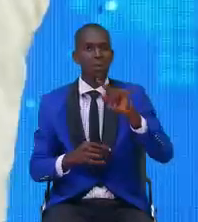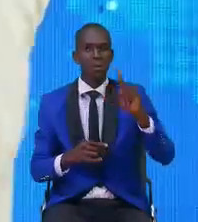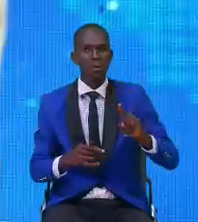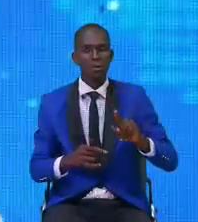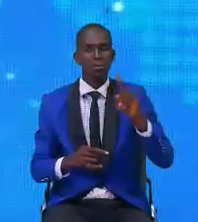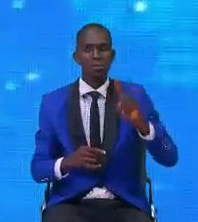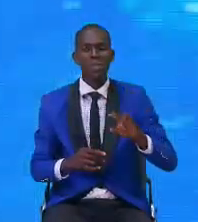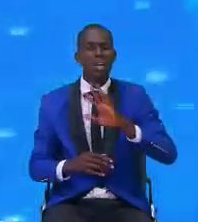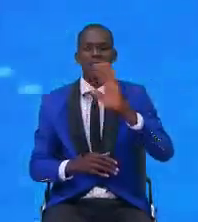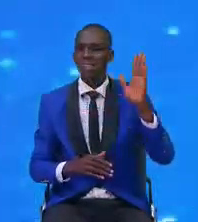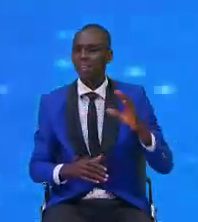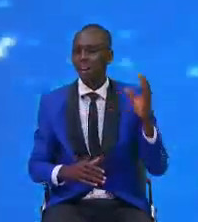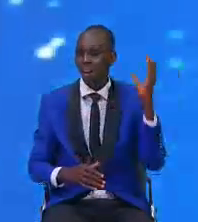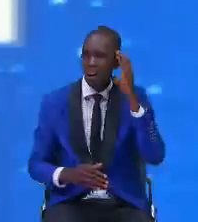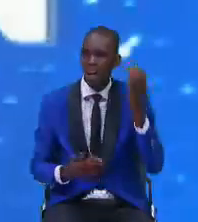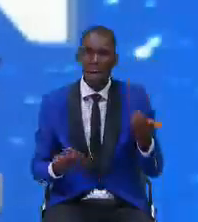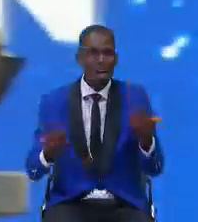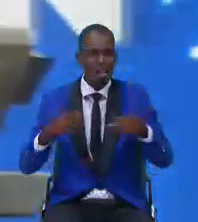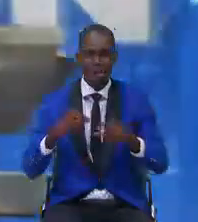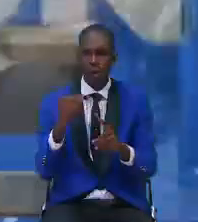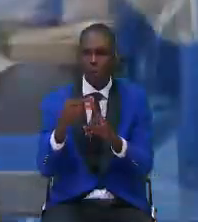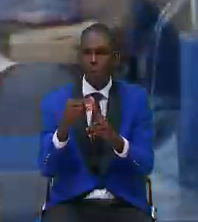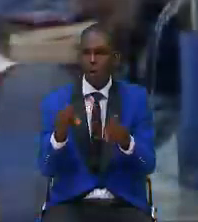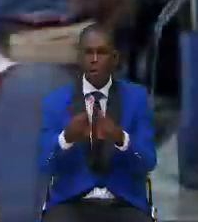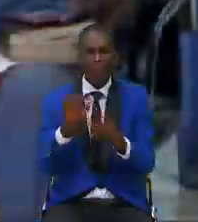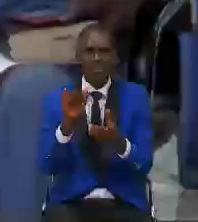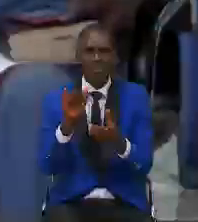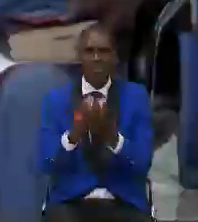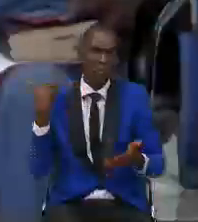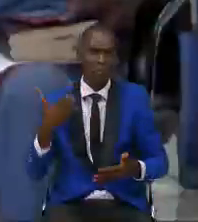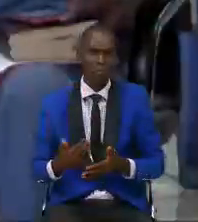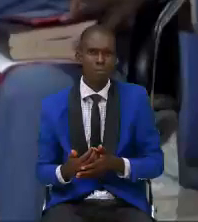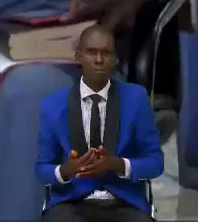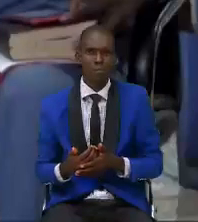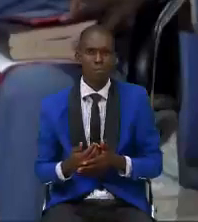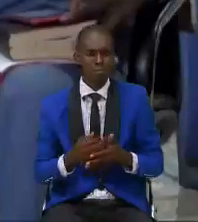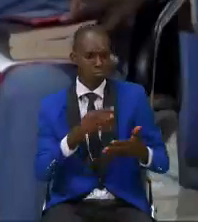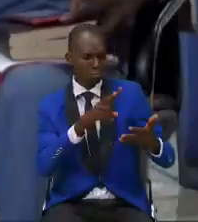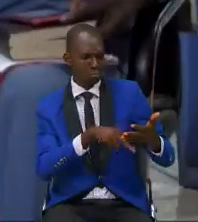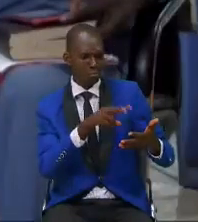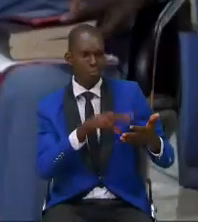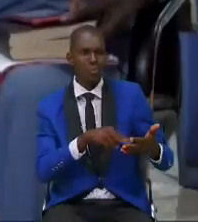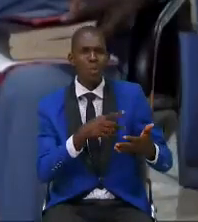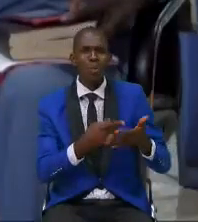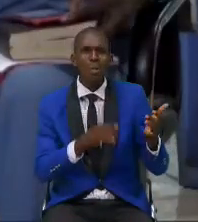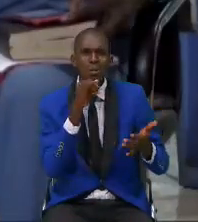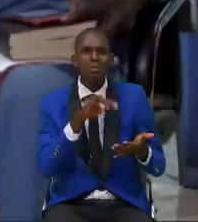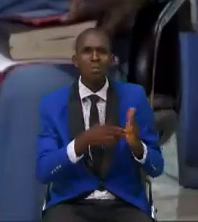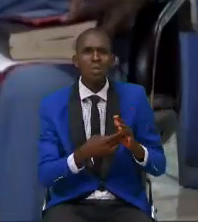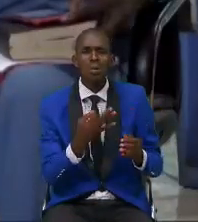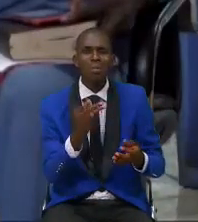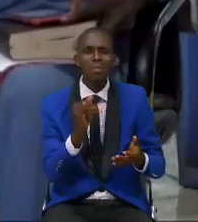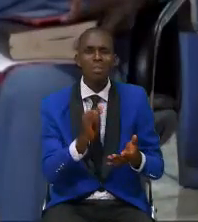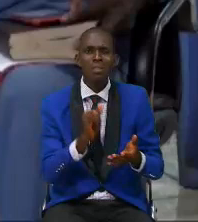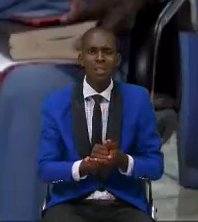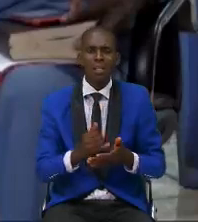sin. Belshazzar had never heard any word, any sentence like that before.